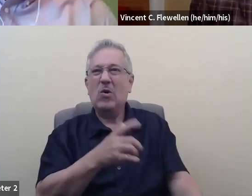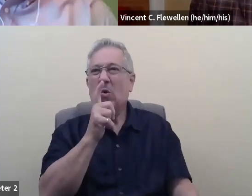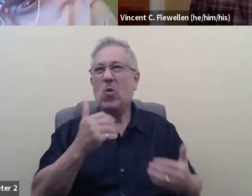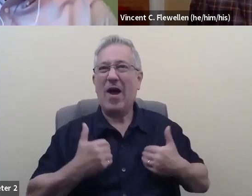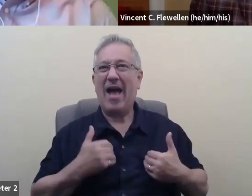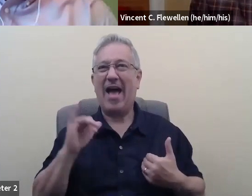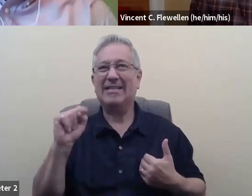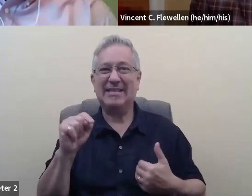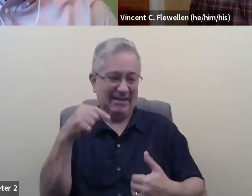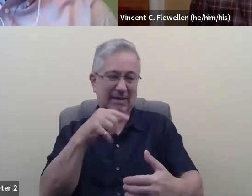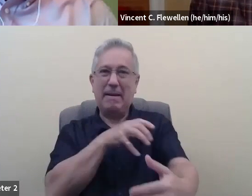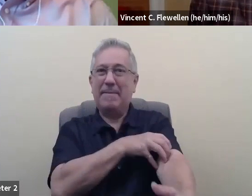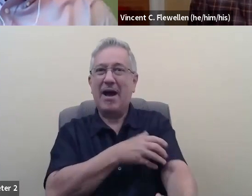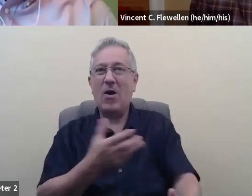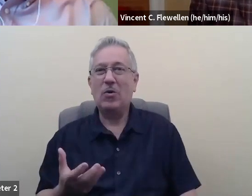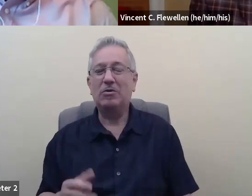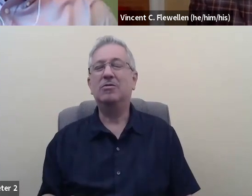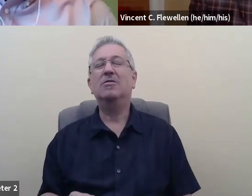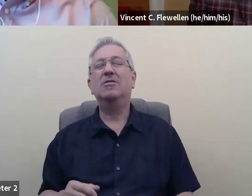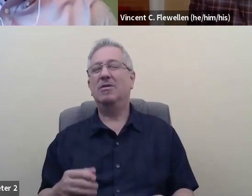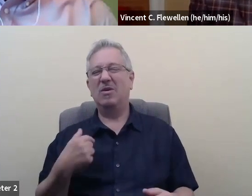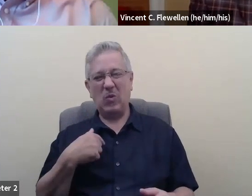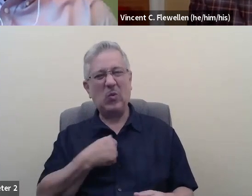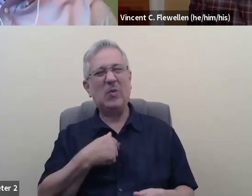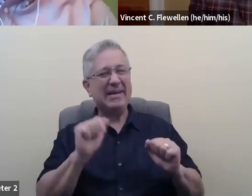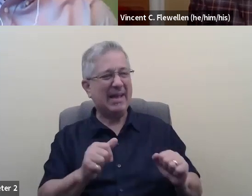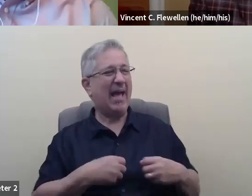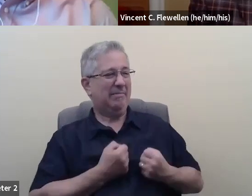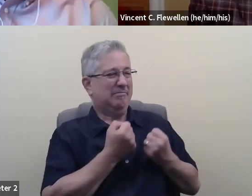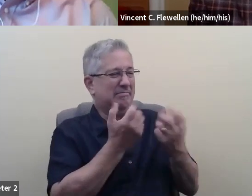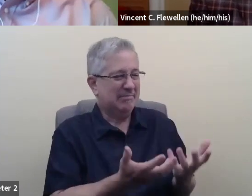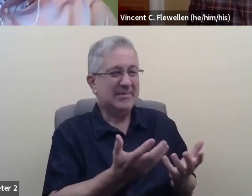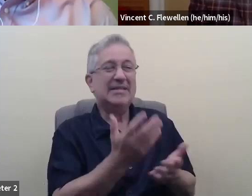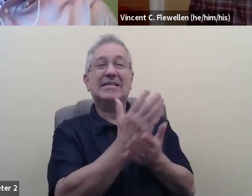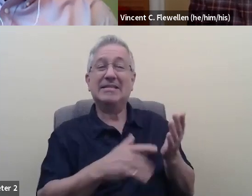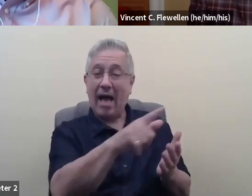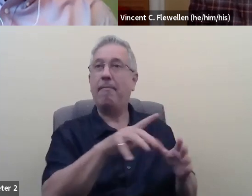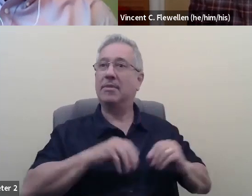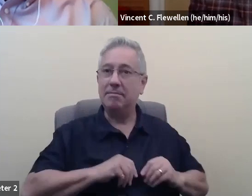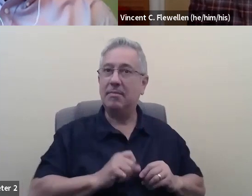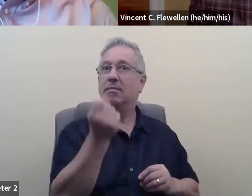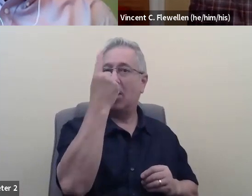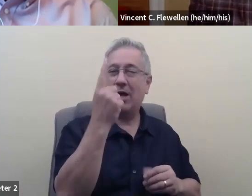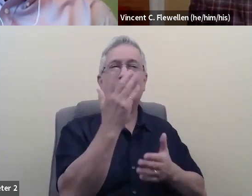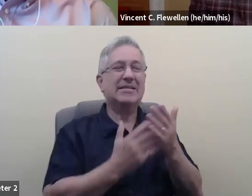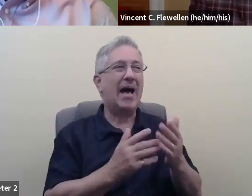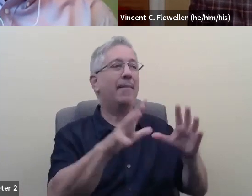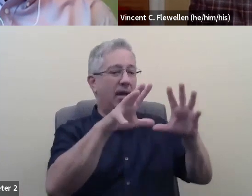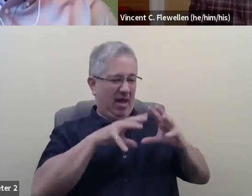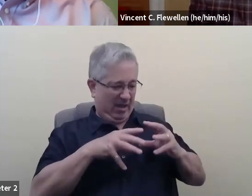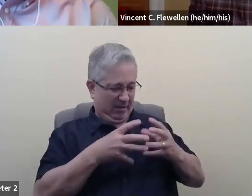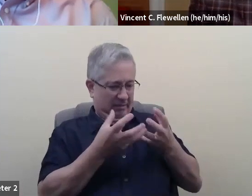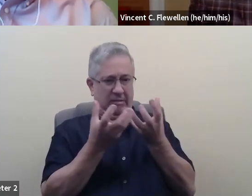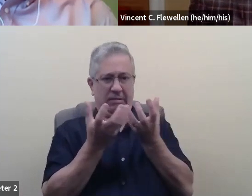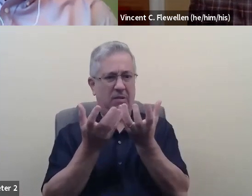that, you are able to handle what I share. And so I think that, I just want to add that caveat, Vincent,